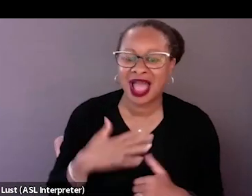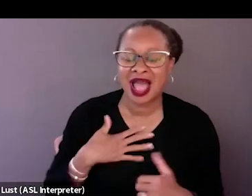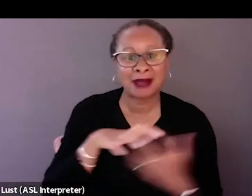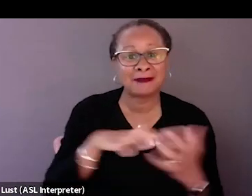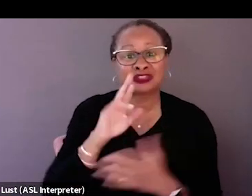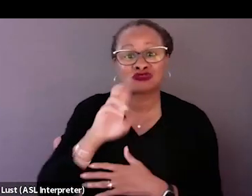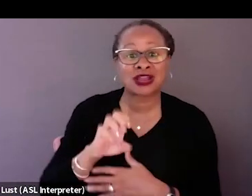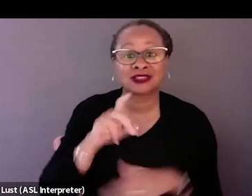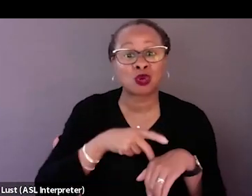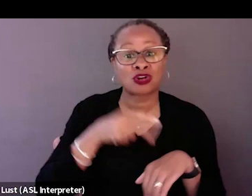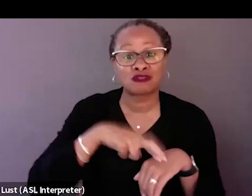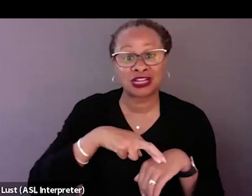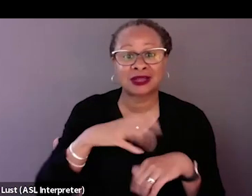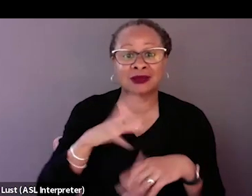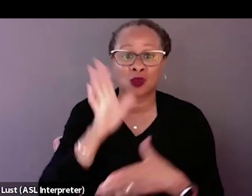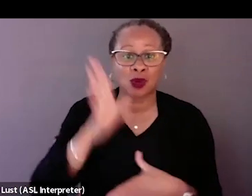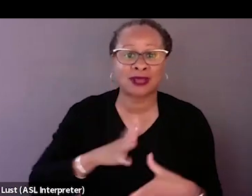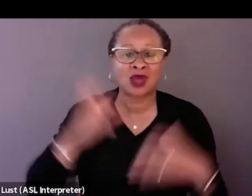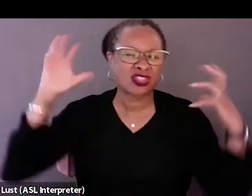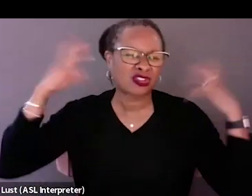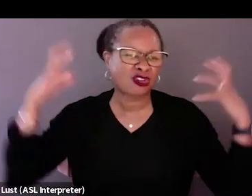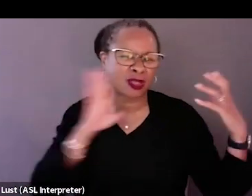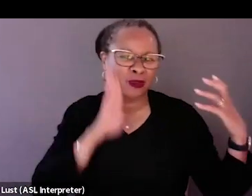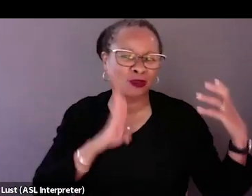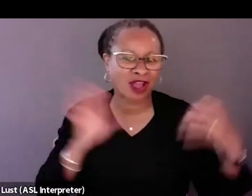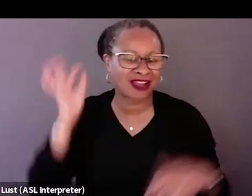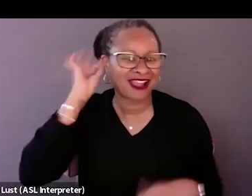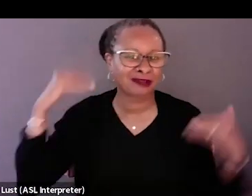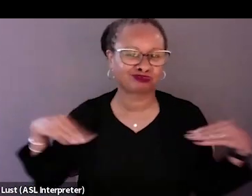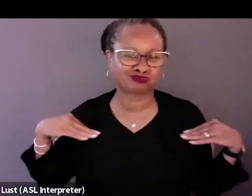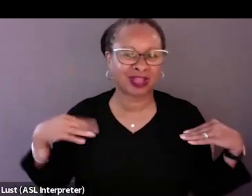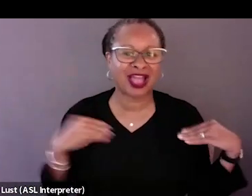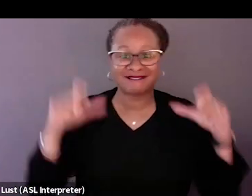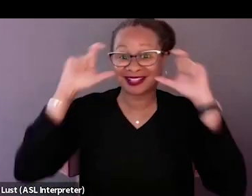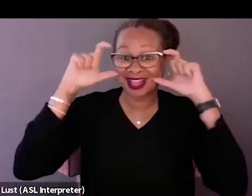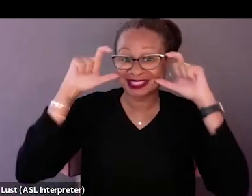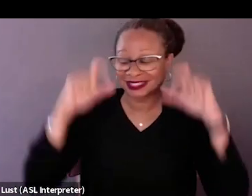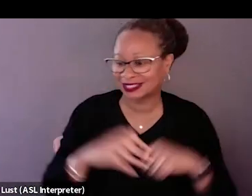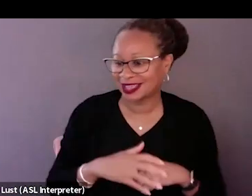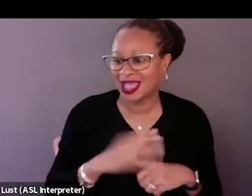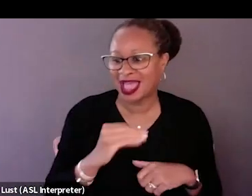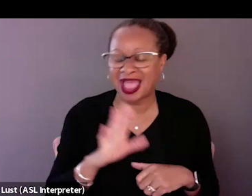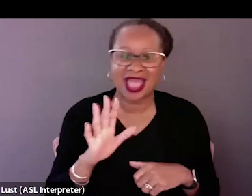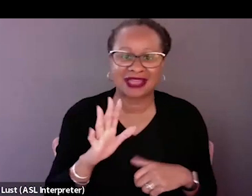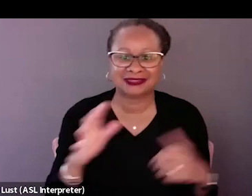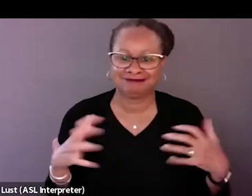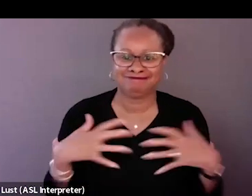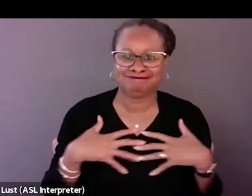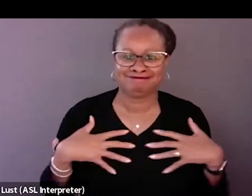Rican woman with curly brown hair that's shoulder length. I'm wearing glasses and a sort of animal